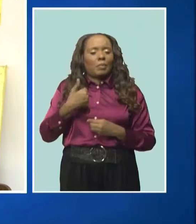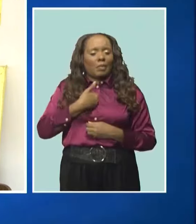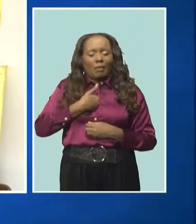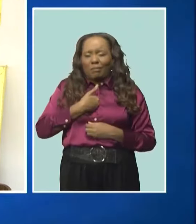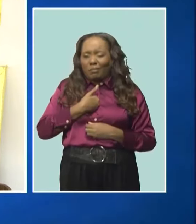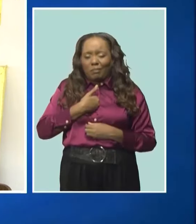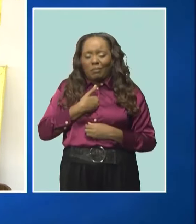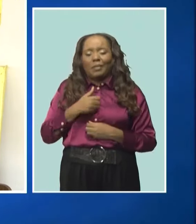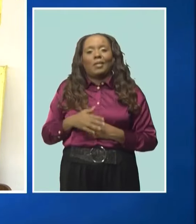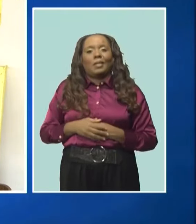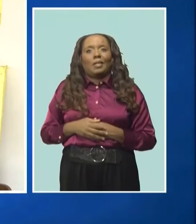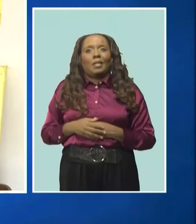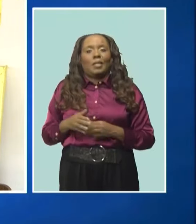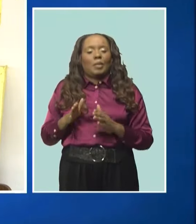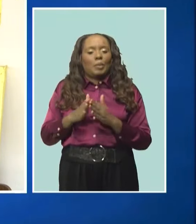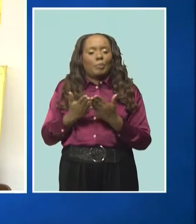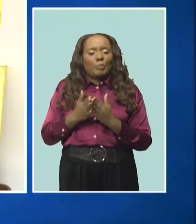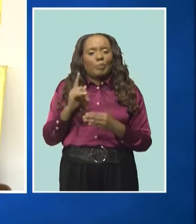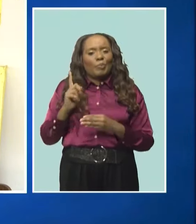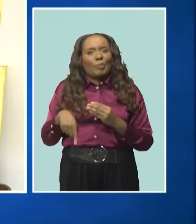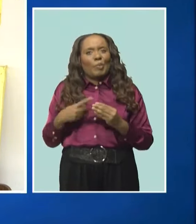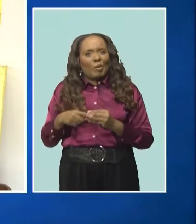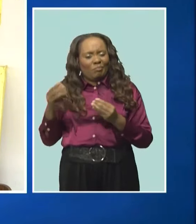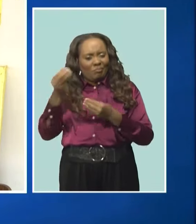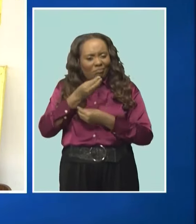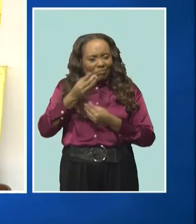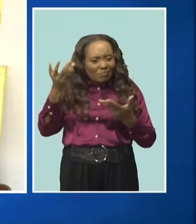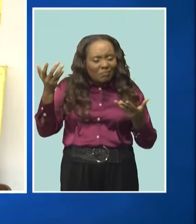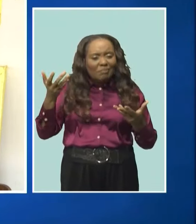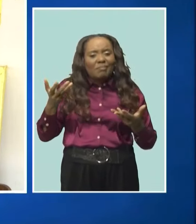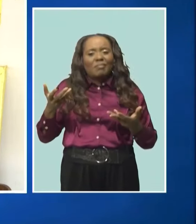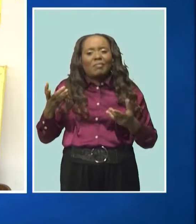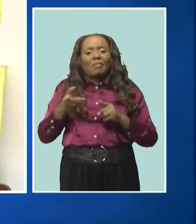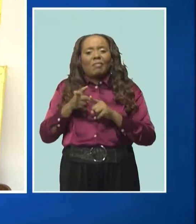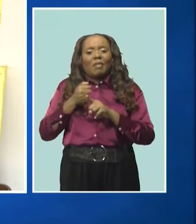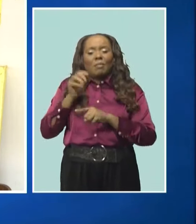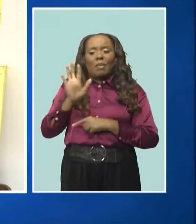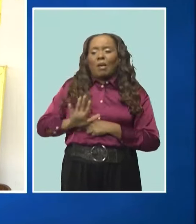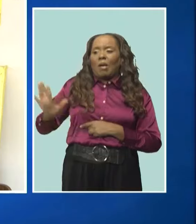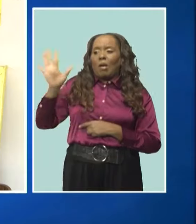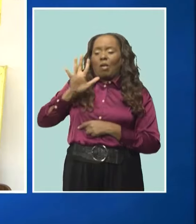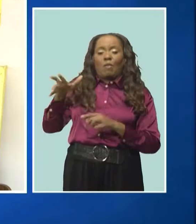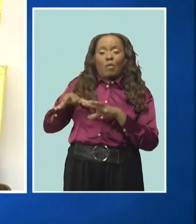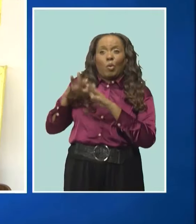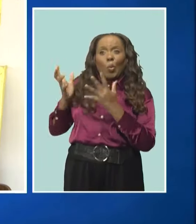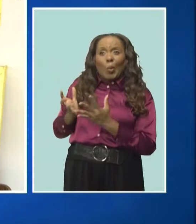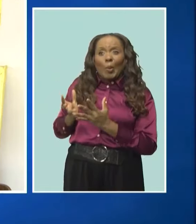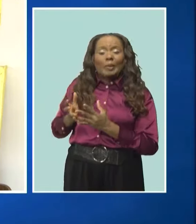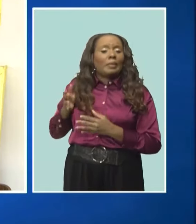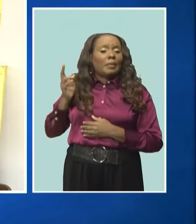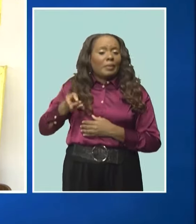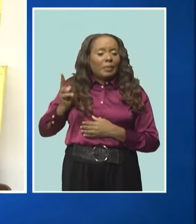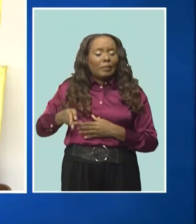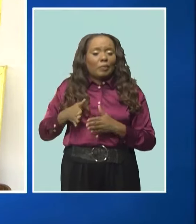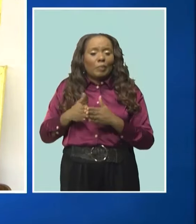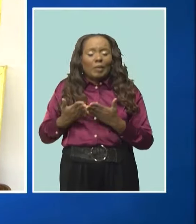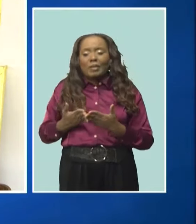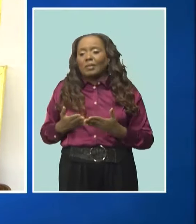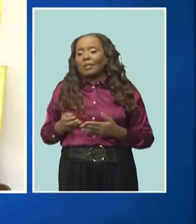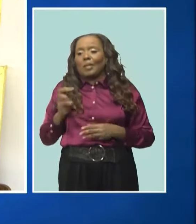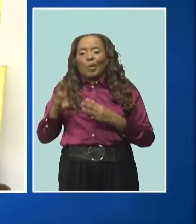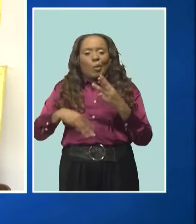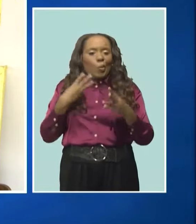about information from all over the world. Historic books,